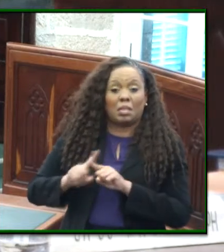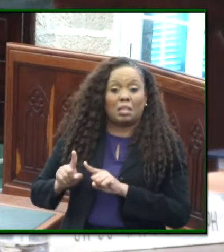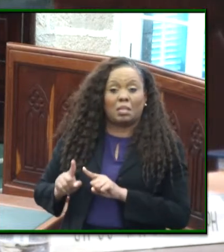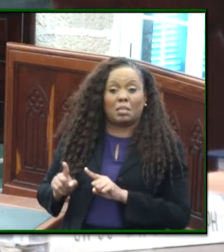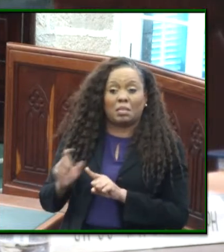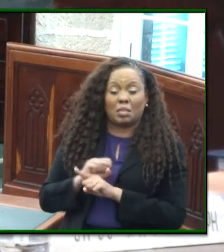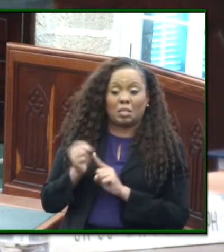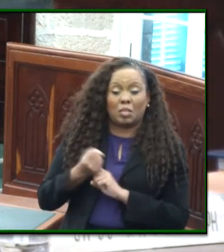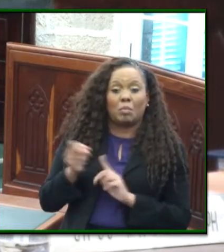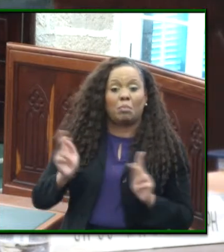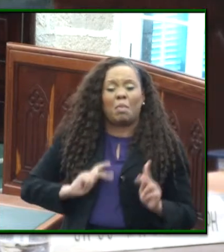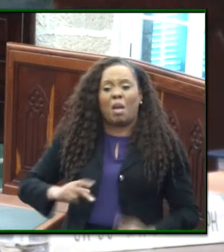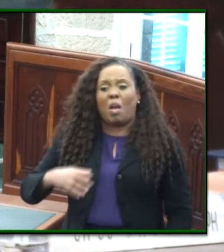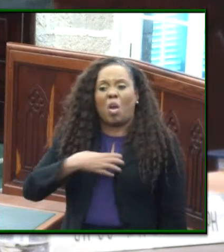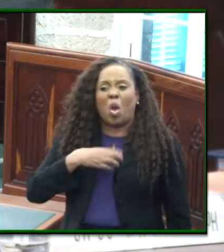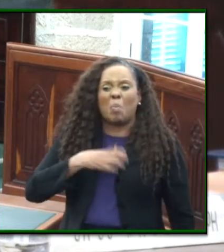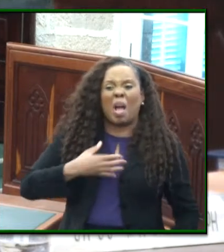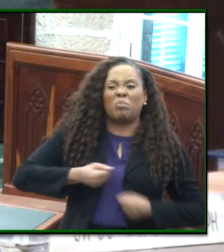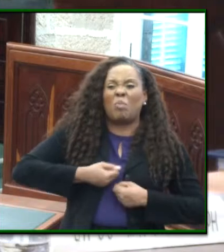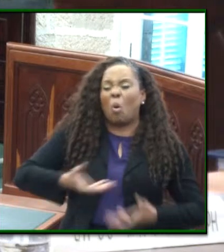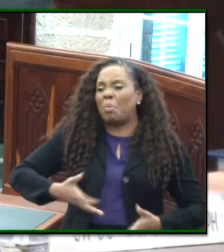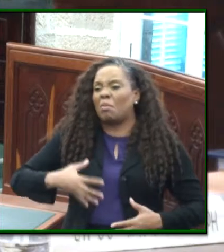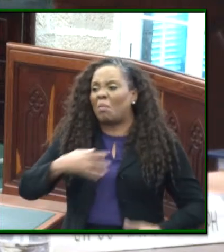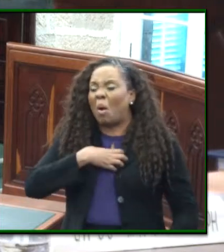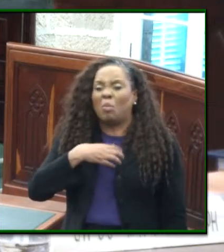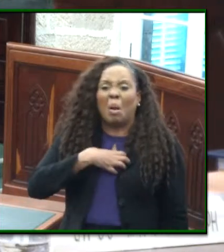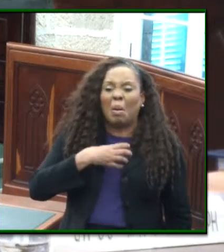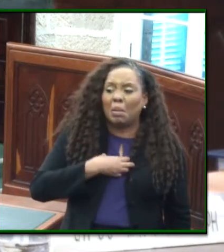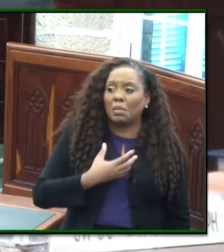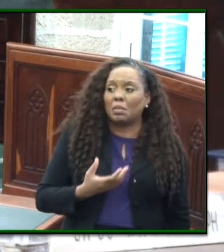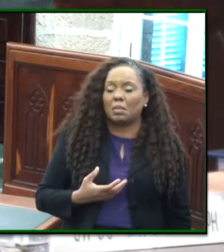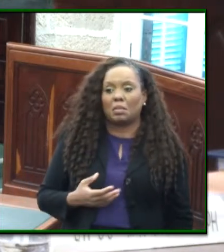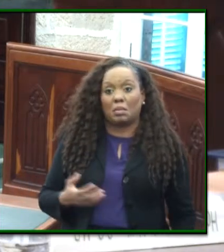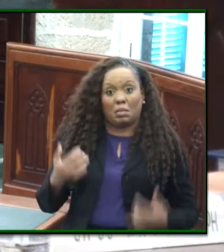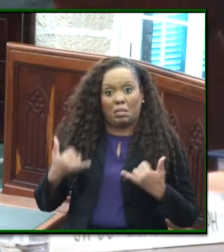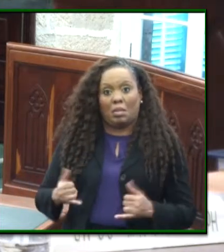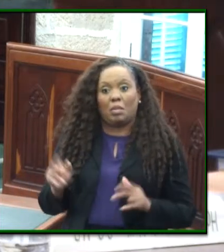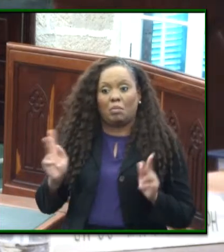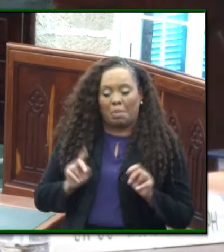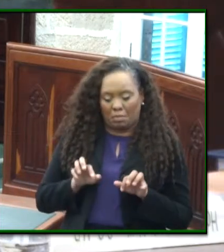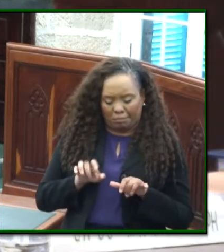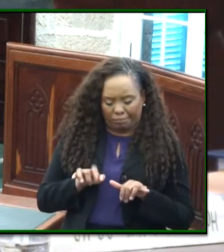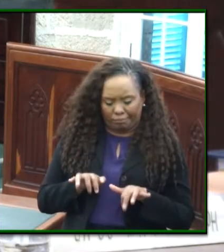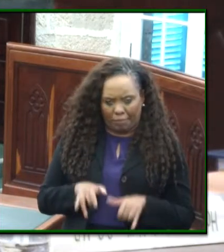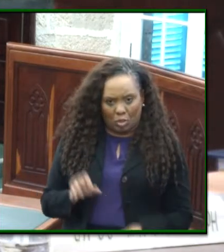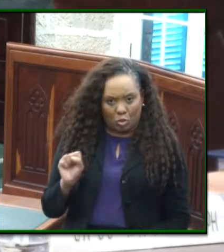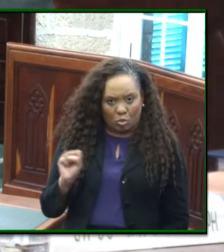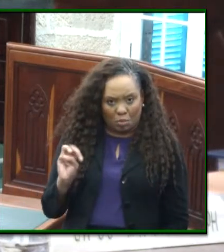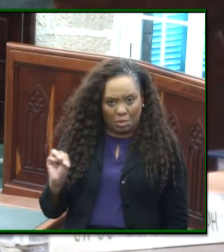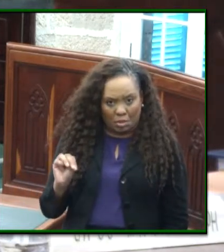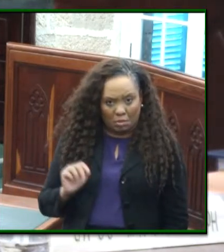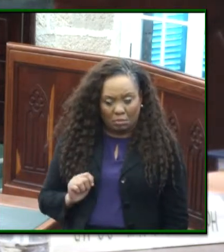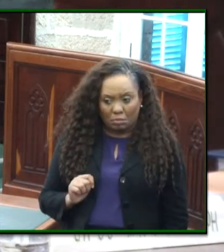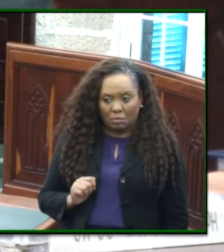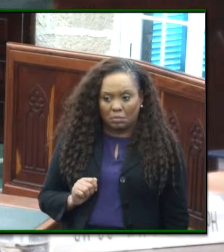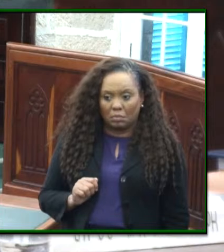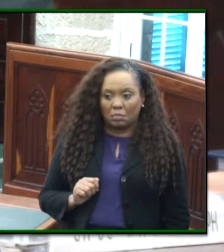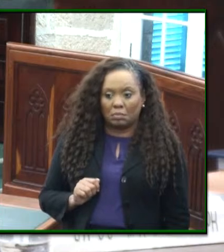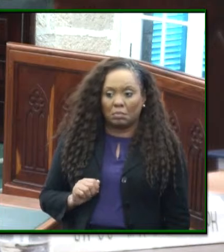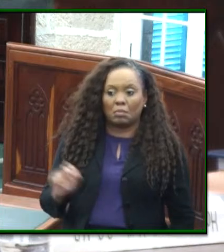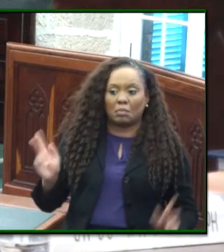complained openly. It's a different time that we live in now, where people go on social media. So they've avoided going to the police complaints